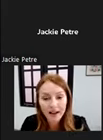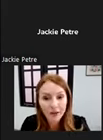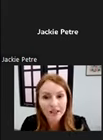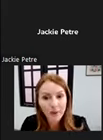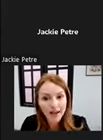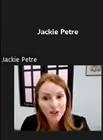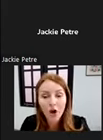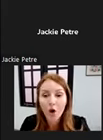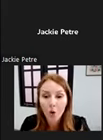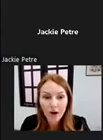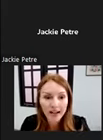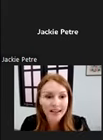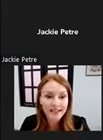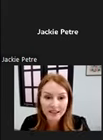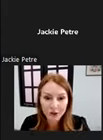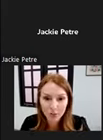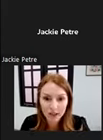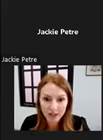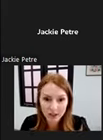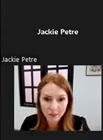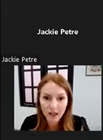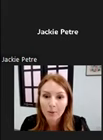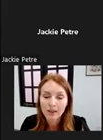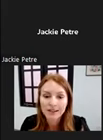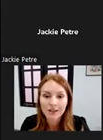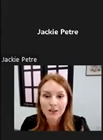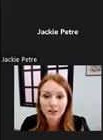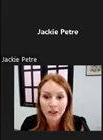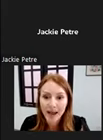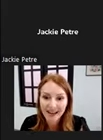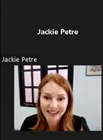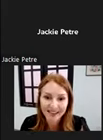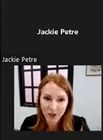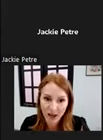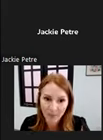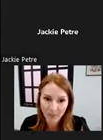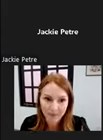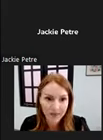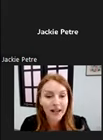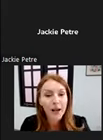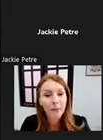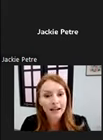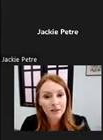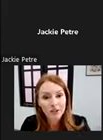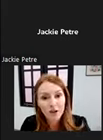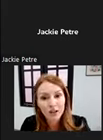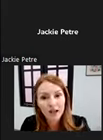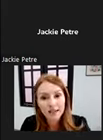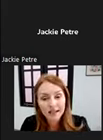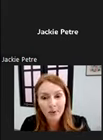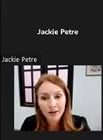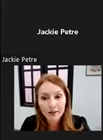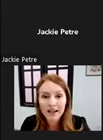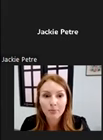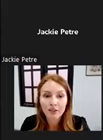accessing either the Spanish or ASL interpretation, please alert the panelists in the chat. My name is Charlotte